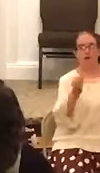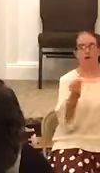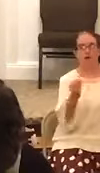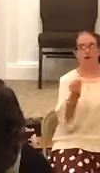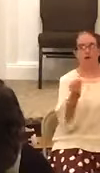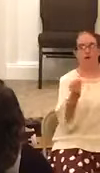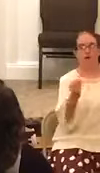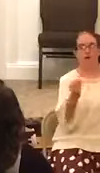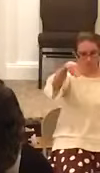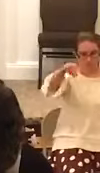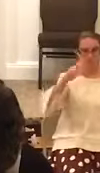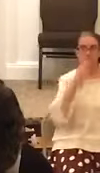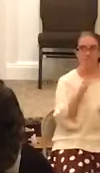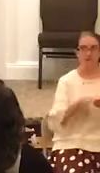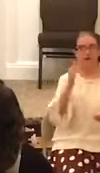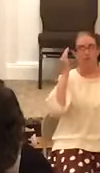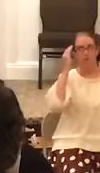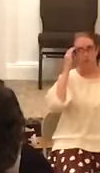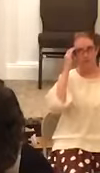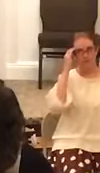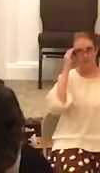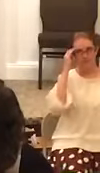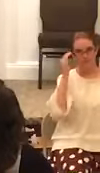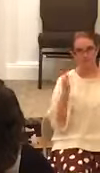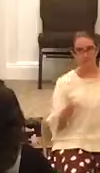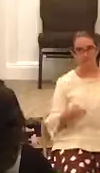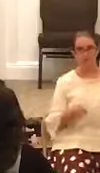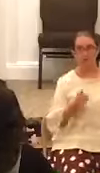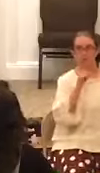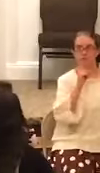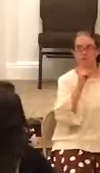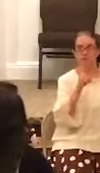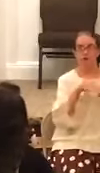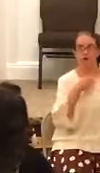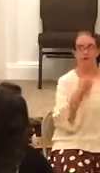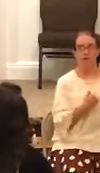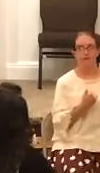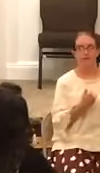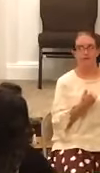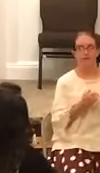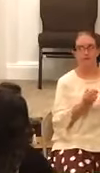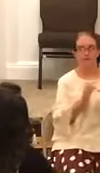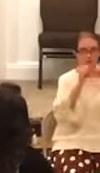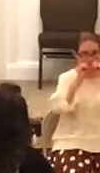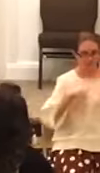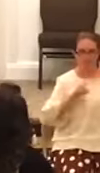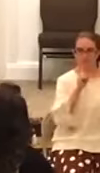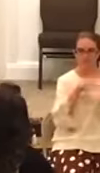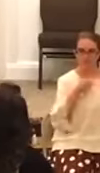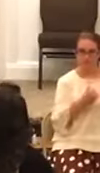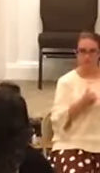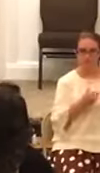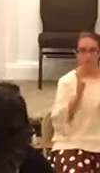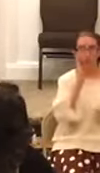purified, full conscience. Gotta have a pure heart. The Bible said, blessed are the pure in heart, for they